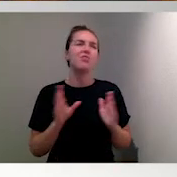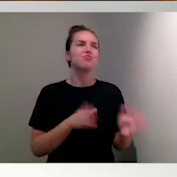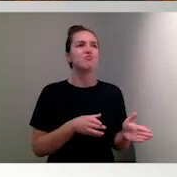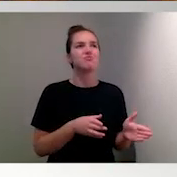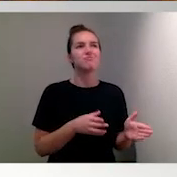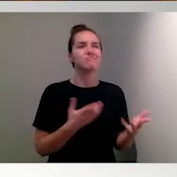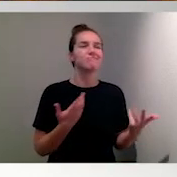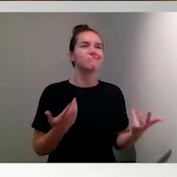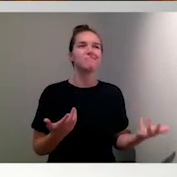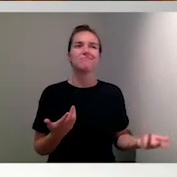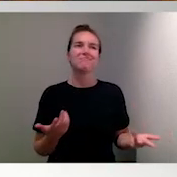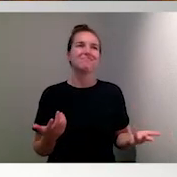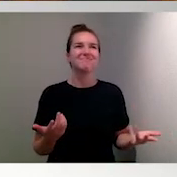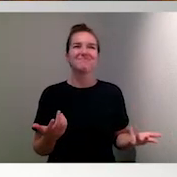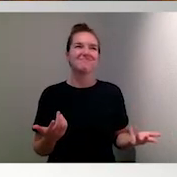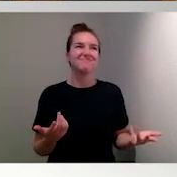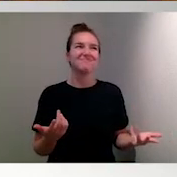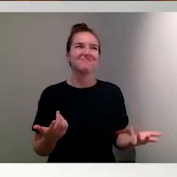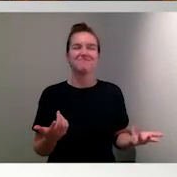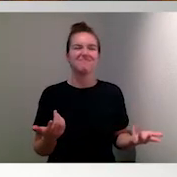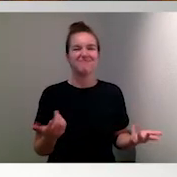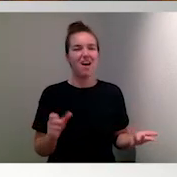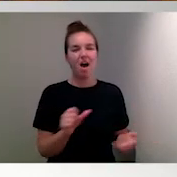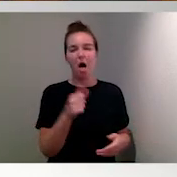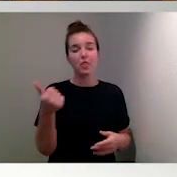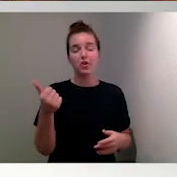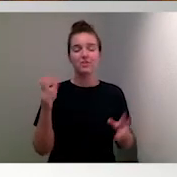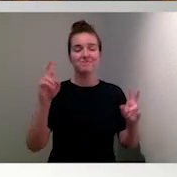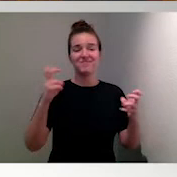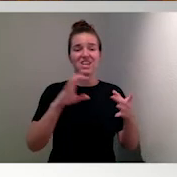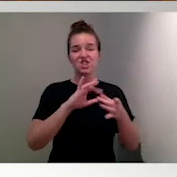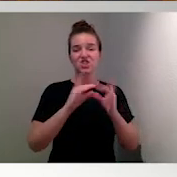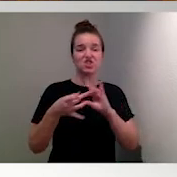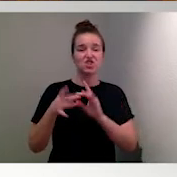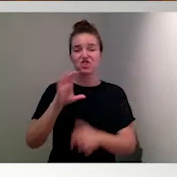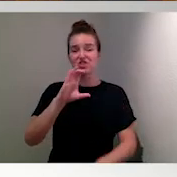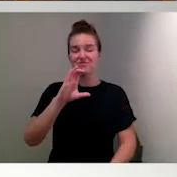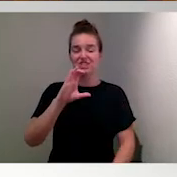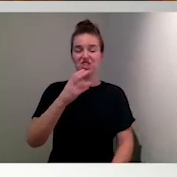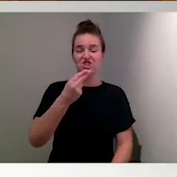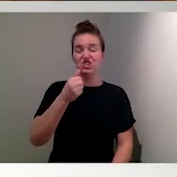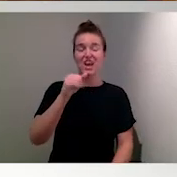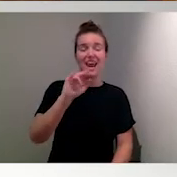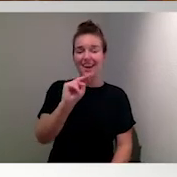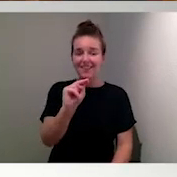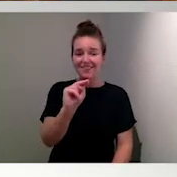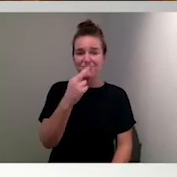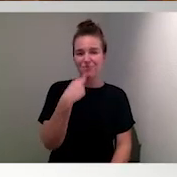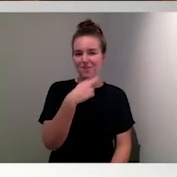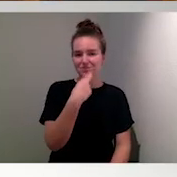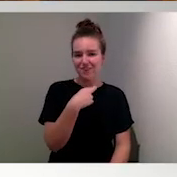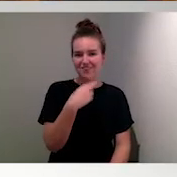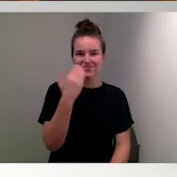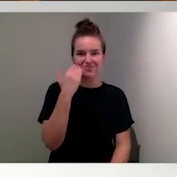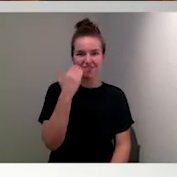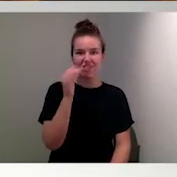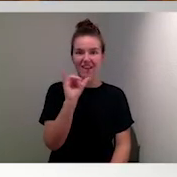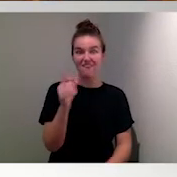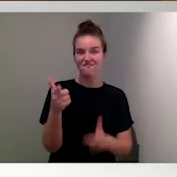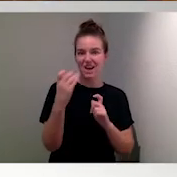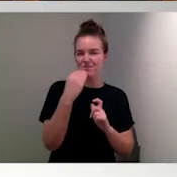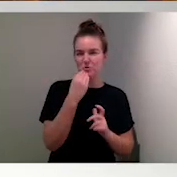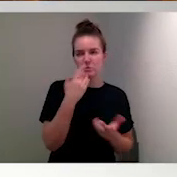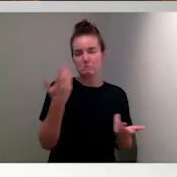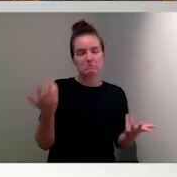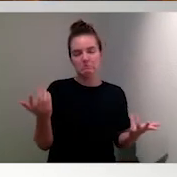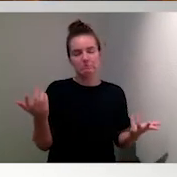lot of other chains. So really, I think when you get to a restaurant, just restaurant tips for food allergies, always talk